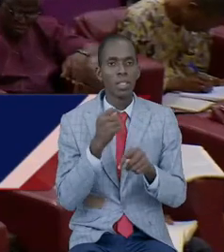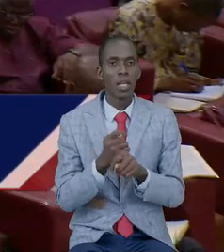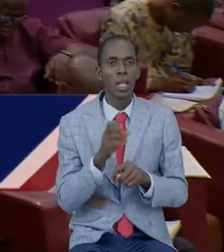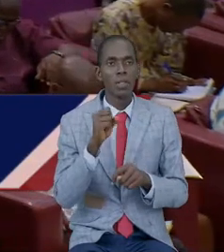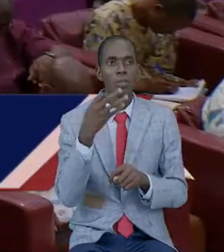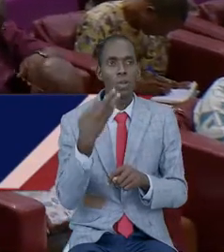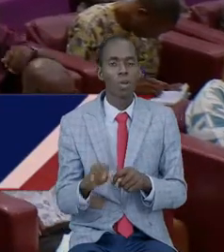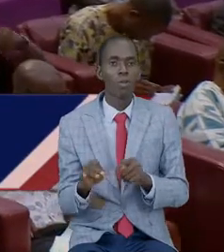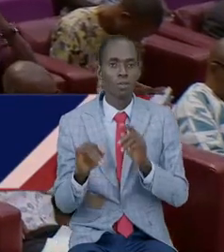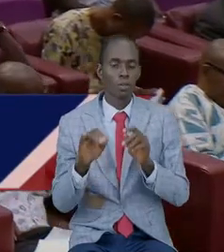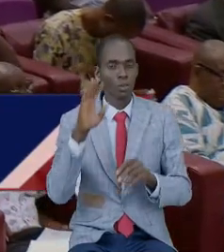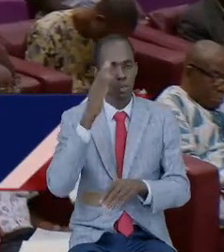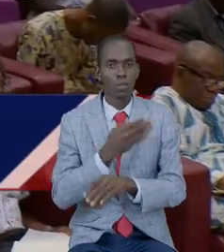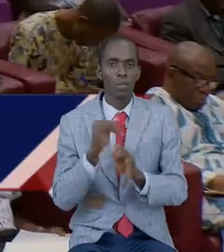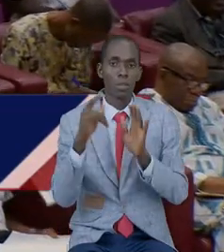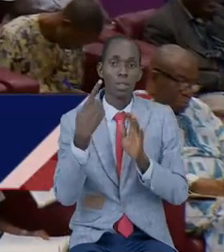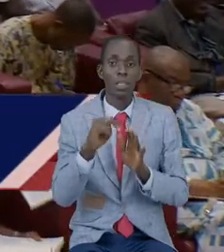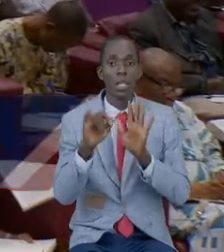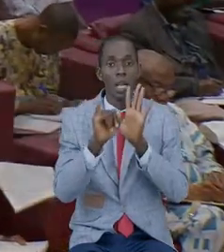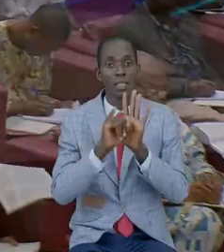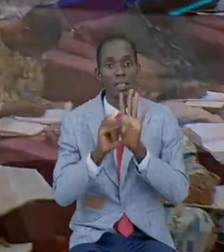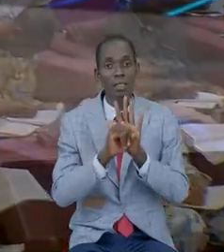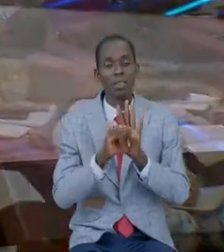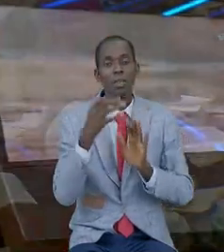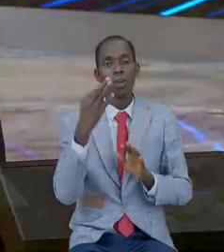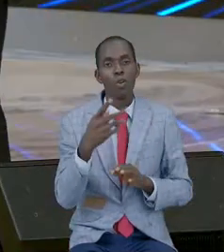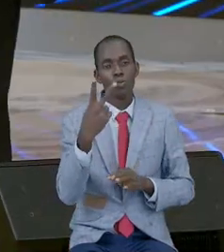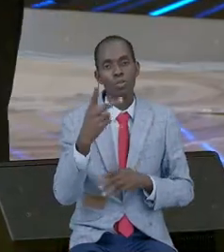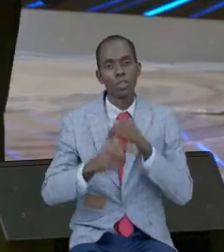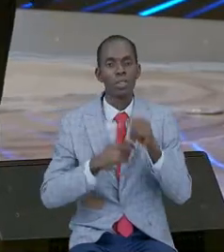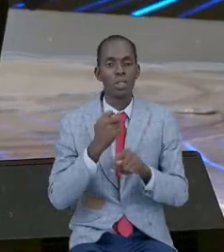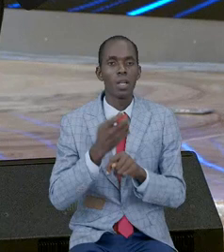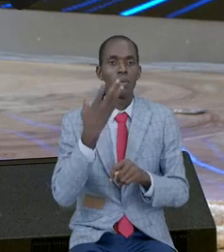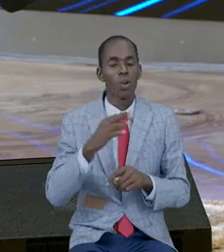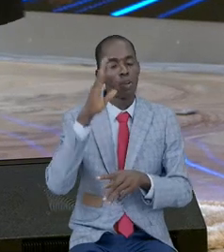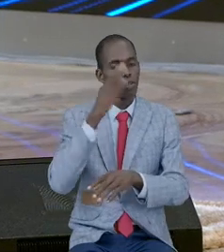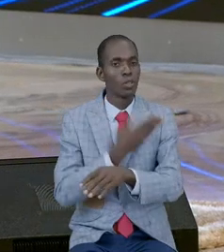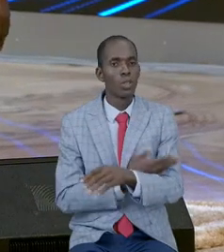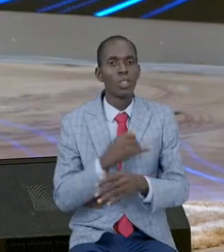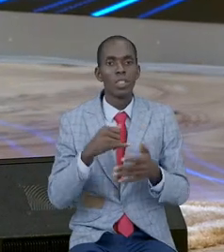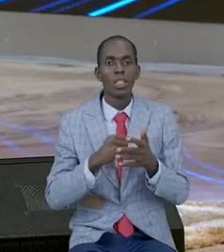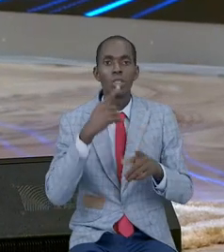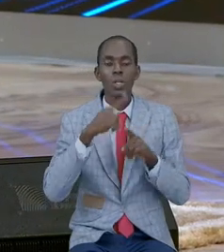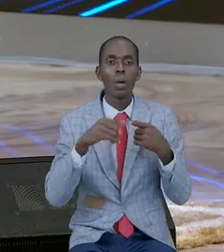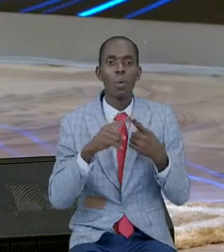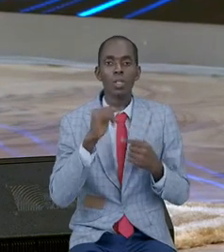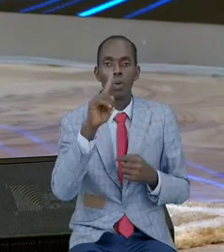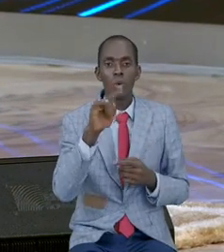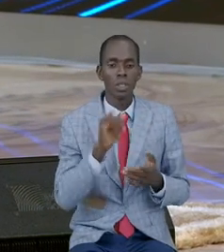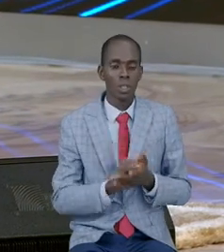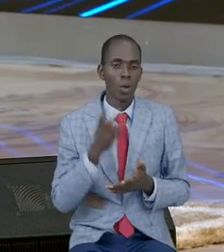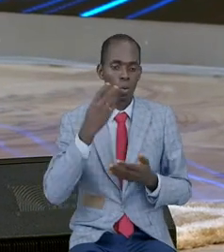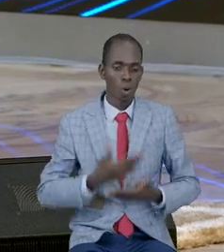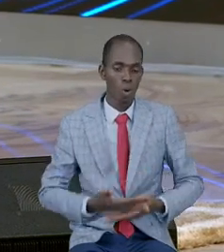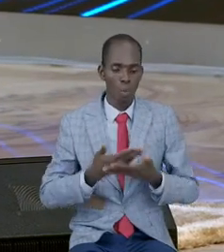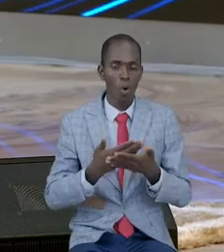two types of songs it tells us about the one that was one of the after the flesh and then tell